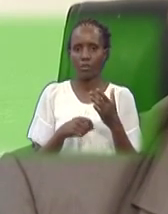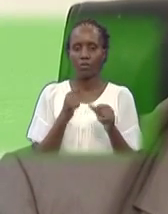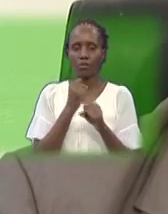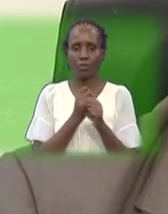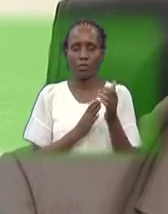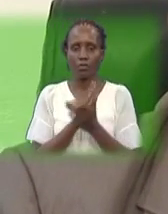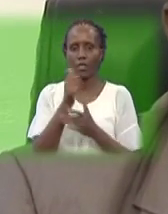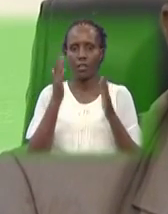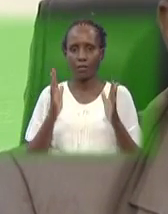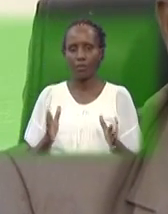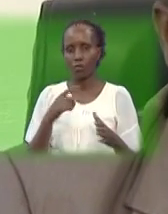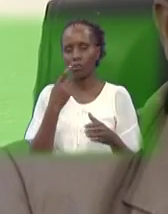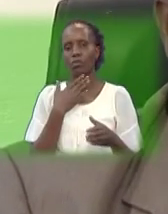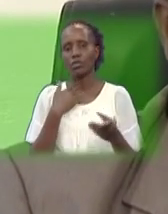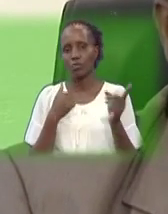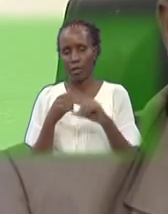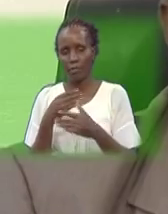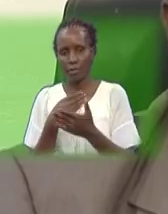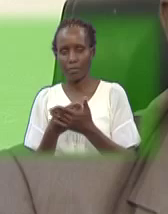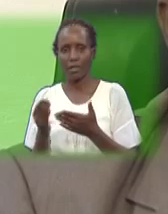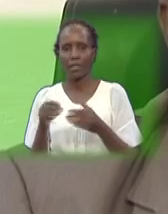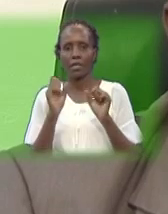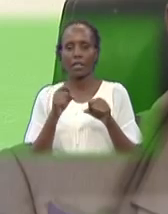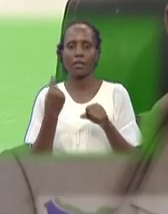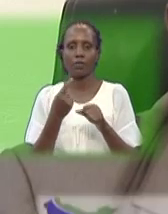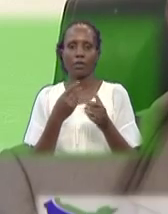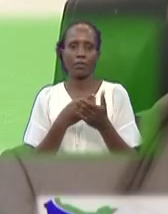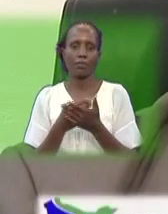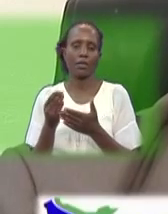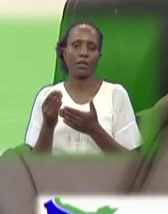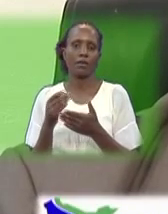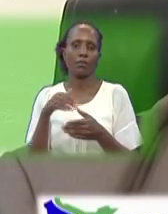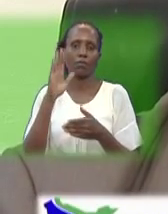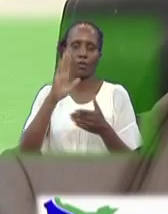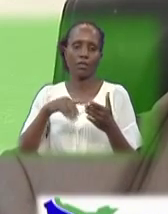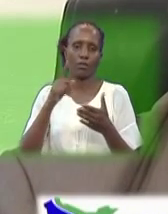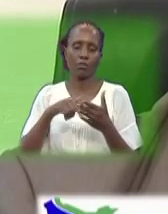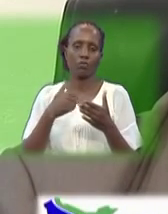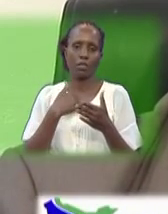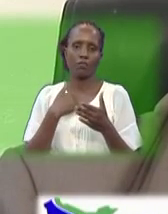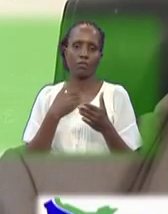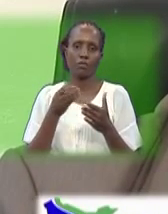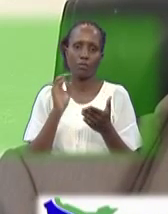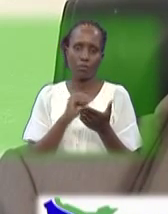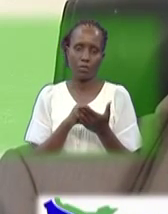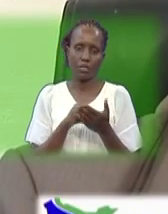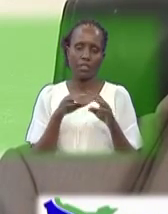and buy money from the farmer can only buy more than what we have actually set in the market.